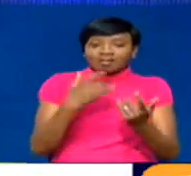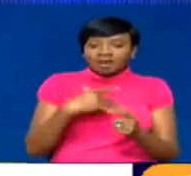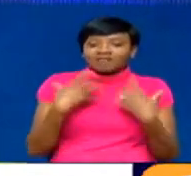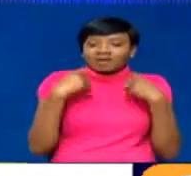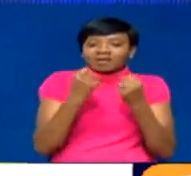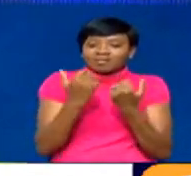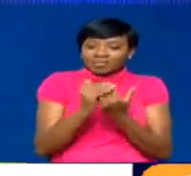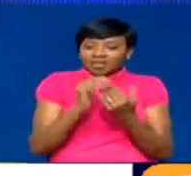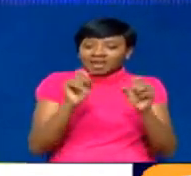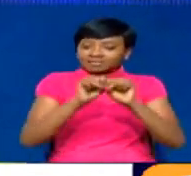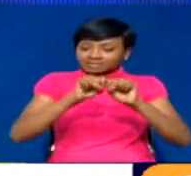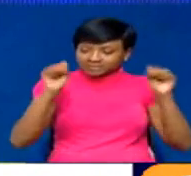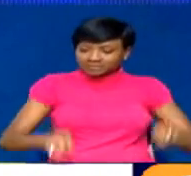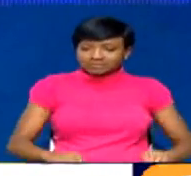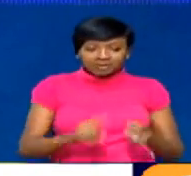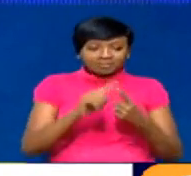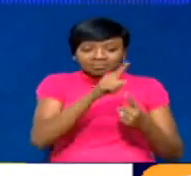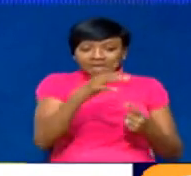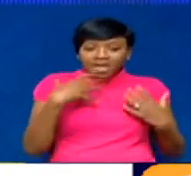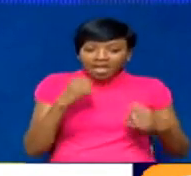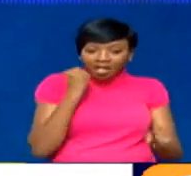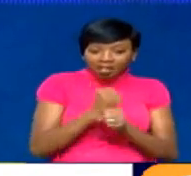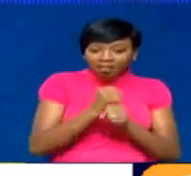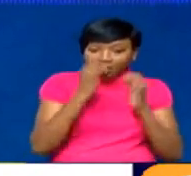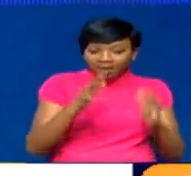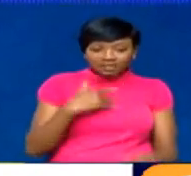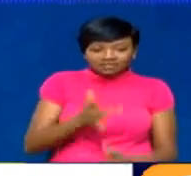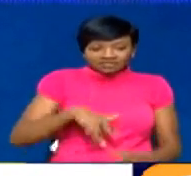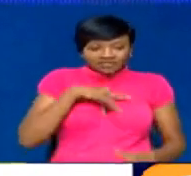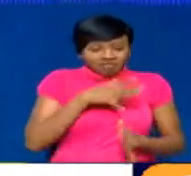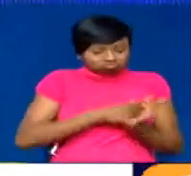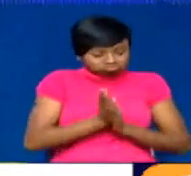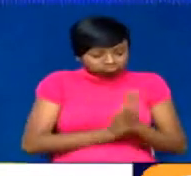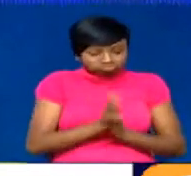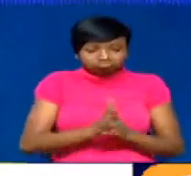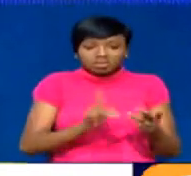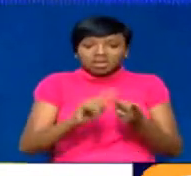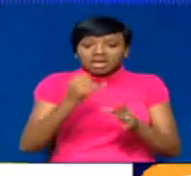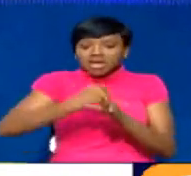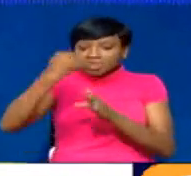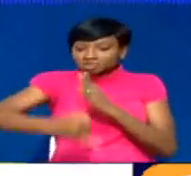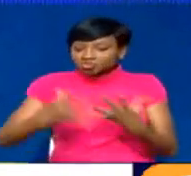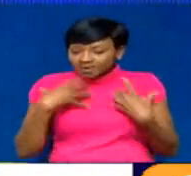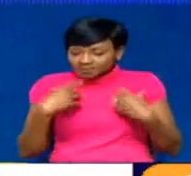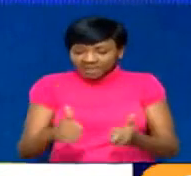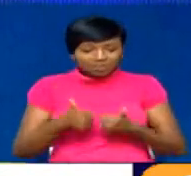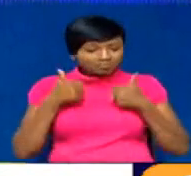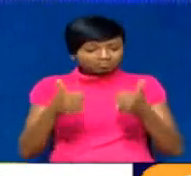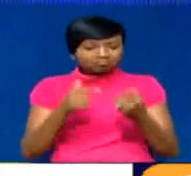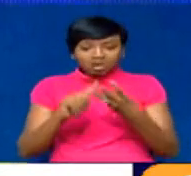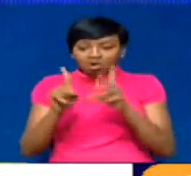More hospitals and well-paid and motivated health workers, health insurance, and focus on preventive